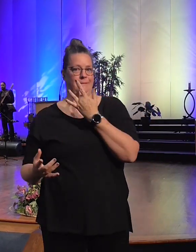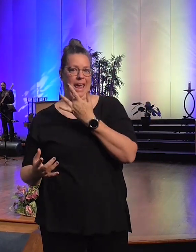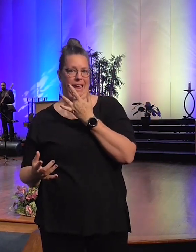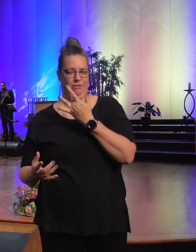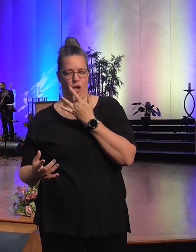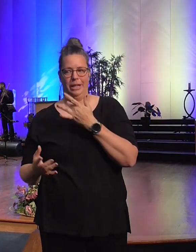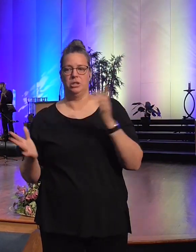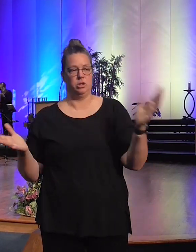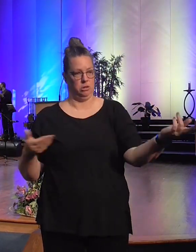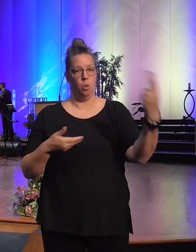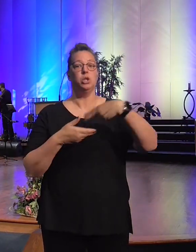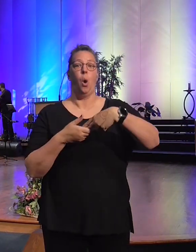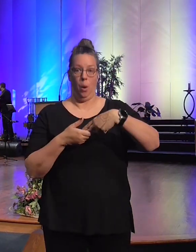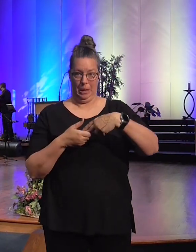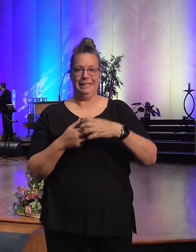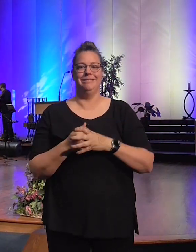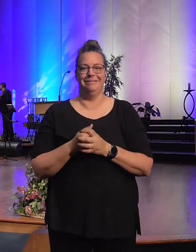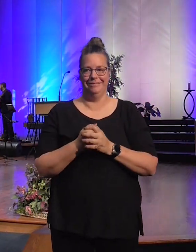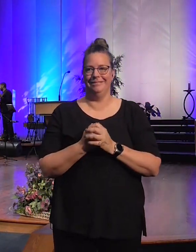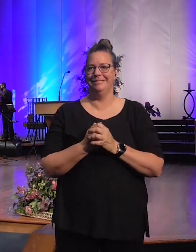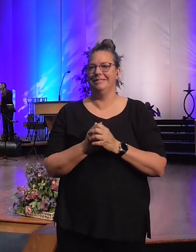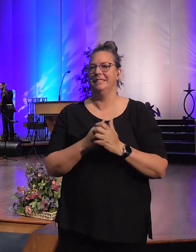this, so we can all sing together. Here we go.